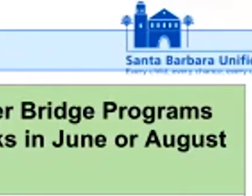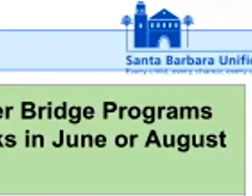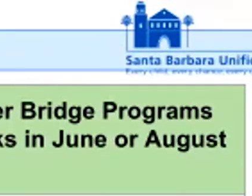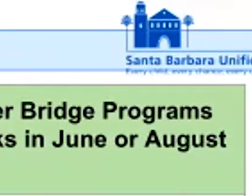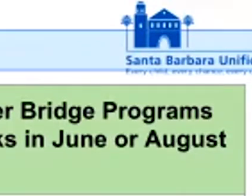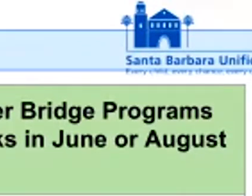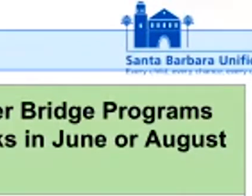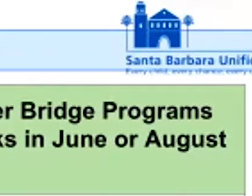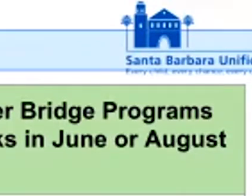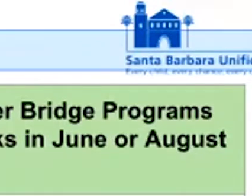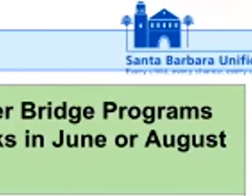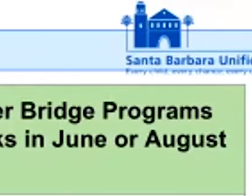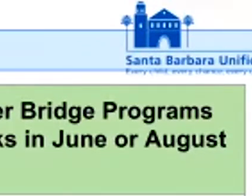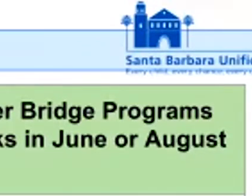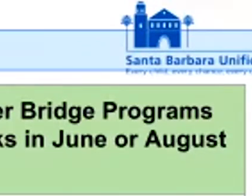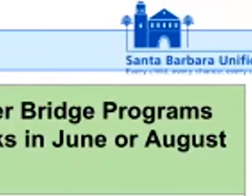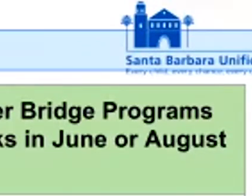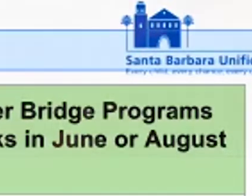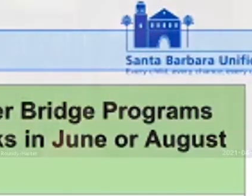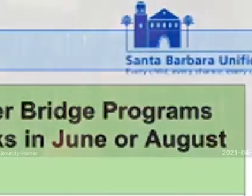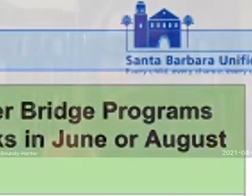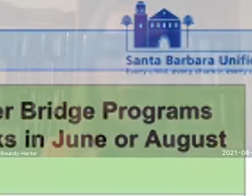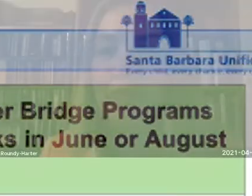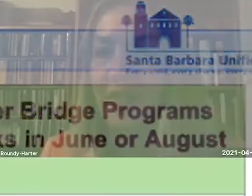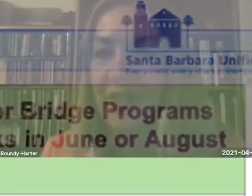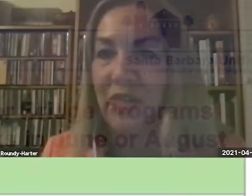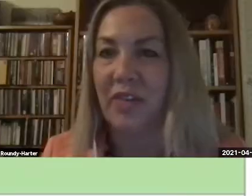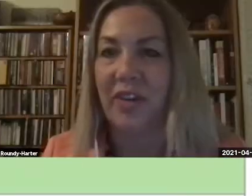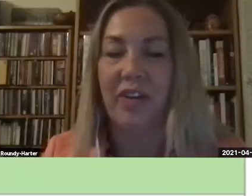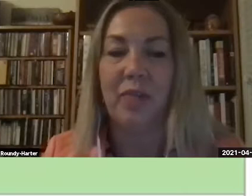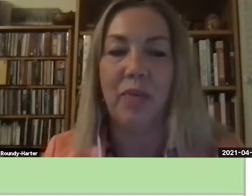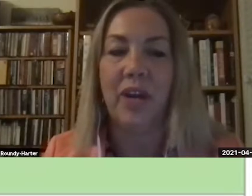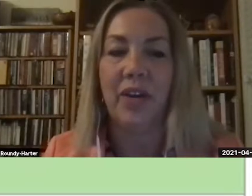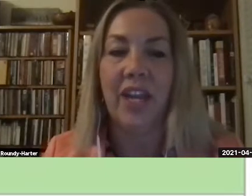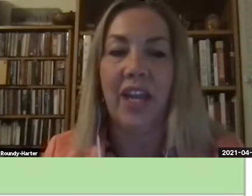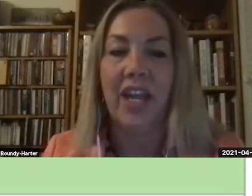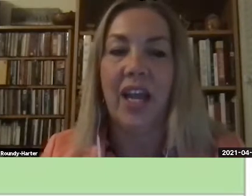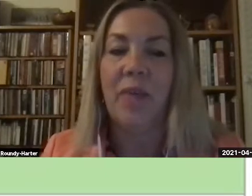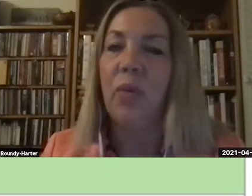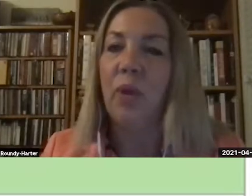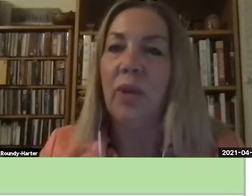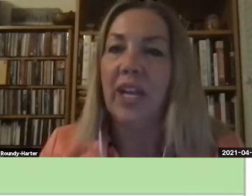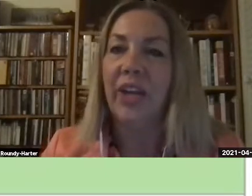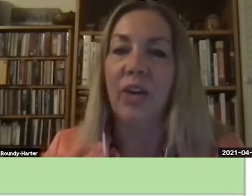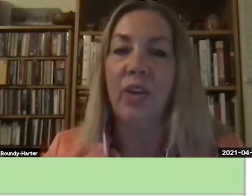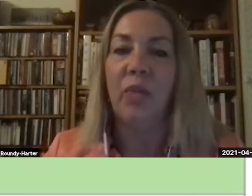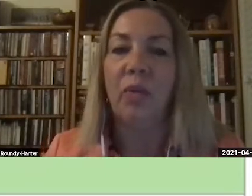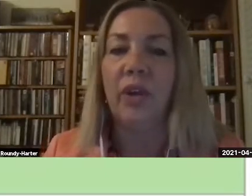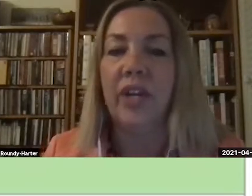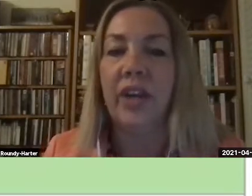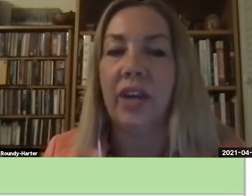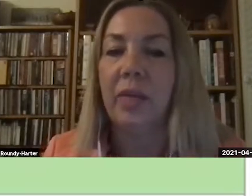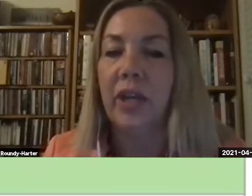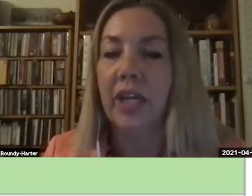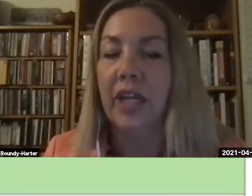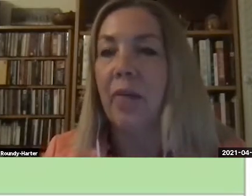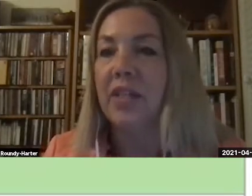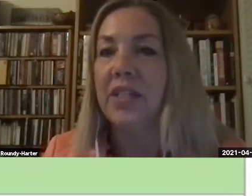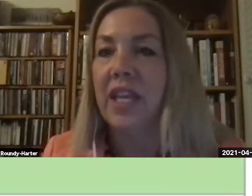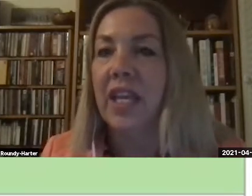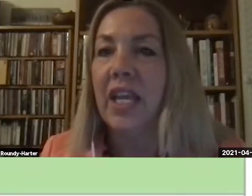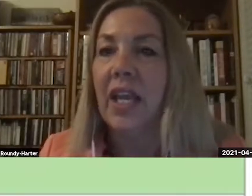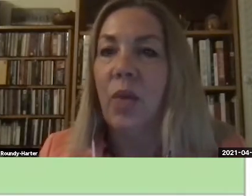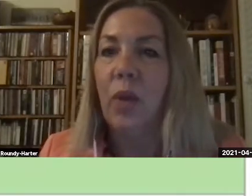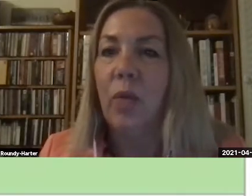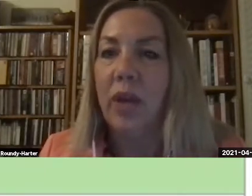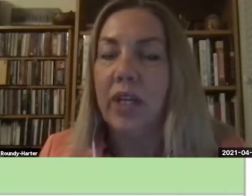and Superintendent Dr. Maldonado, of whom we're so very, very proud. We really heard the board and our community comments